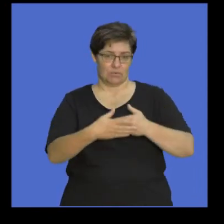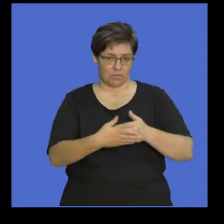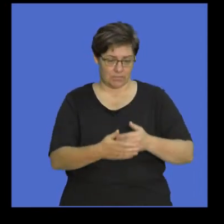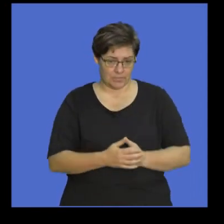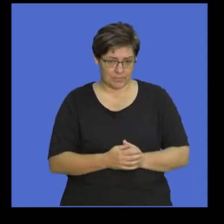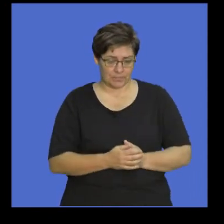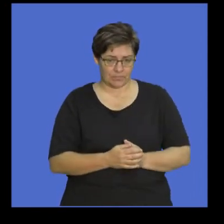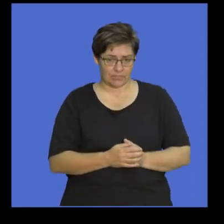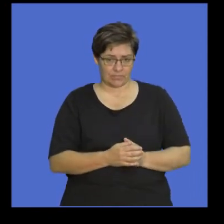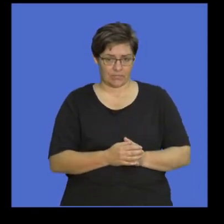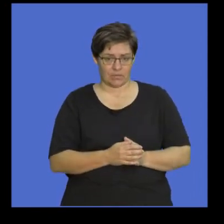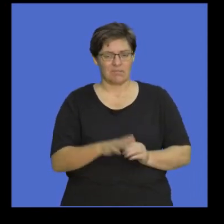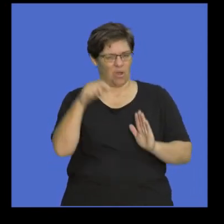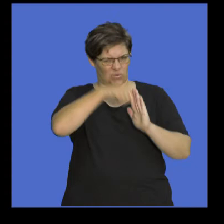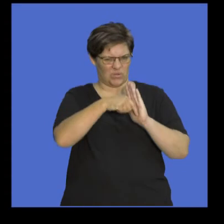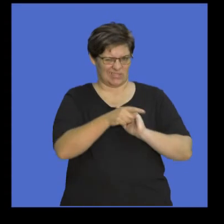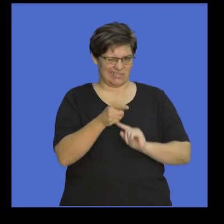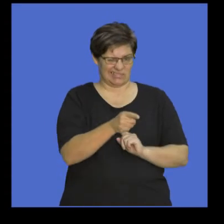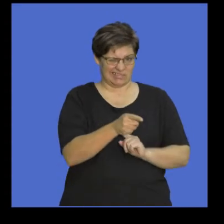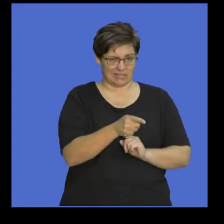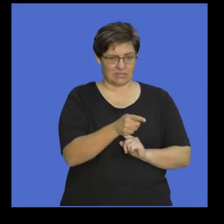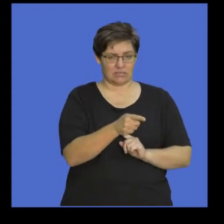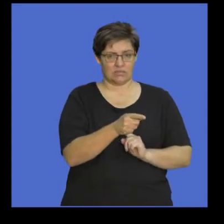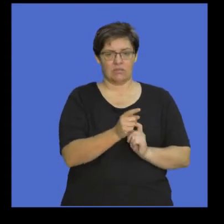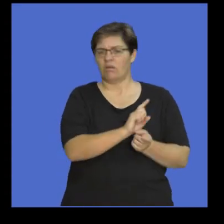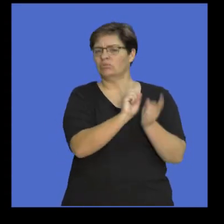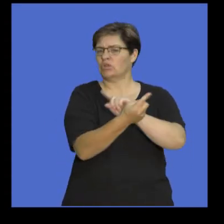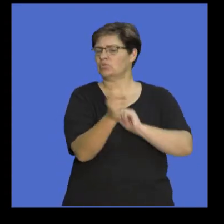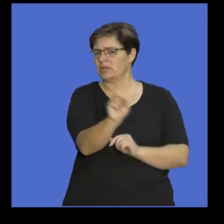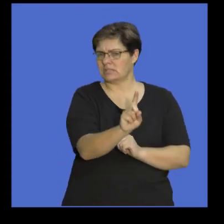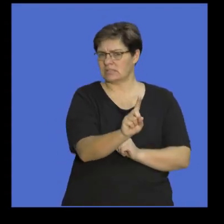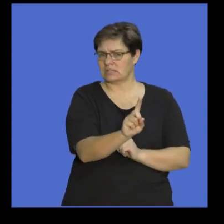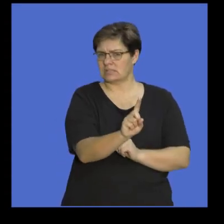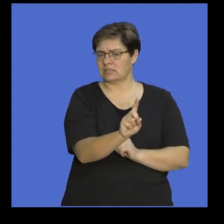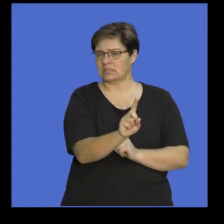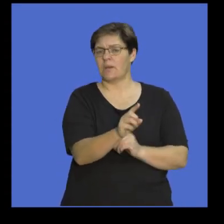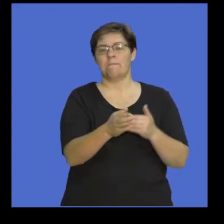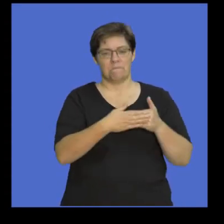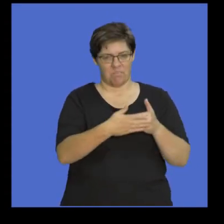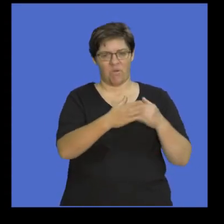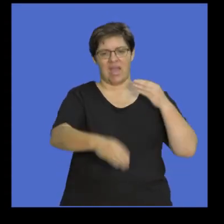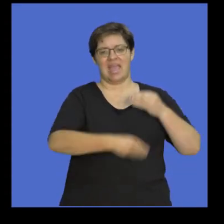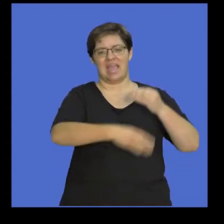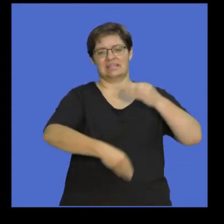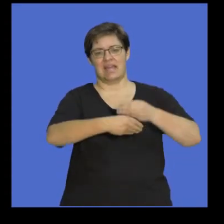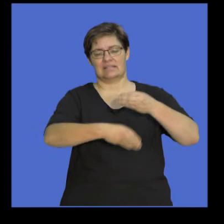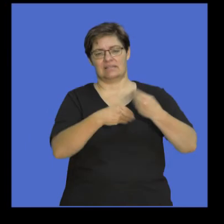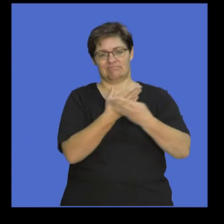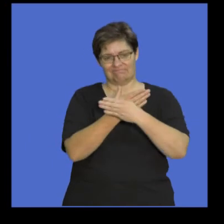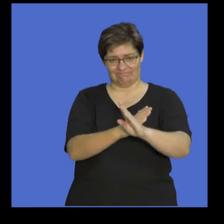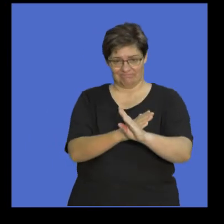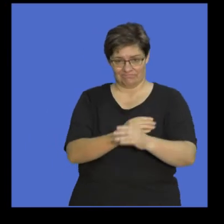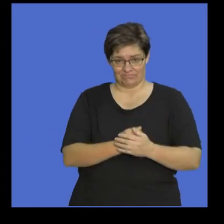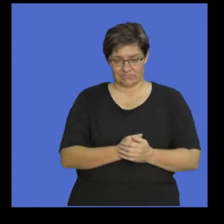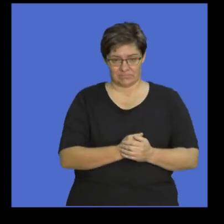okay, because that's the context. So what we've changed is actually the number of resistors in series. So we have got